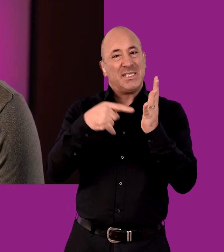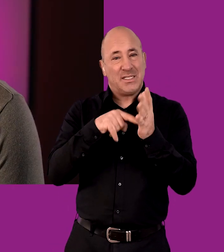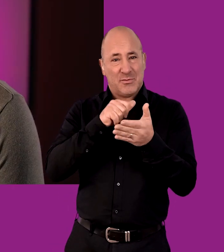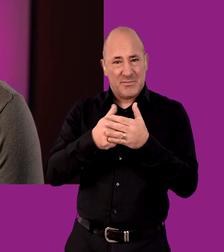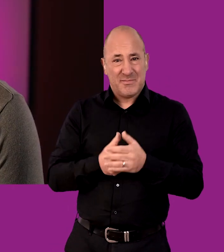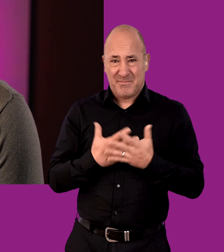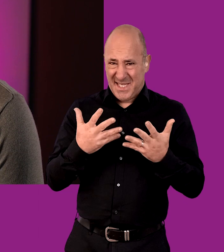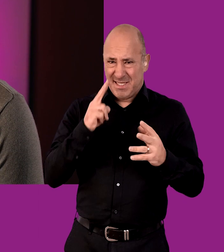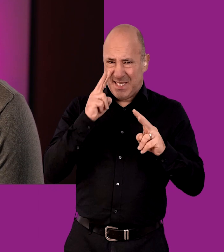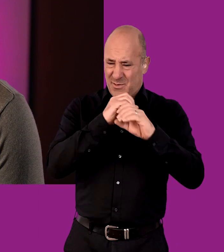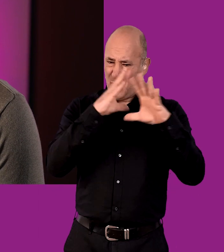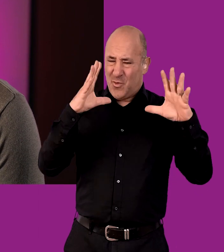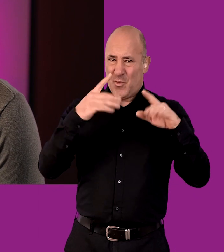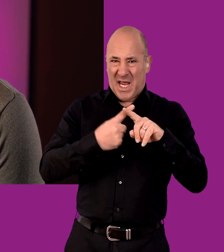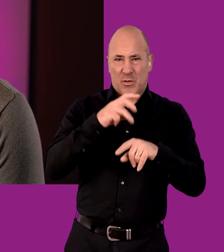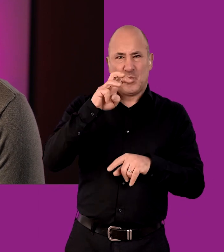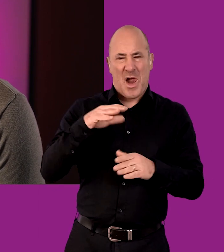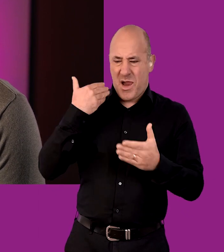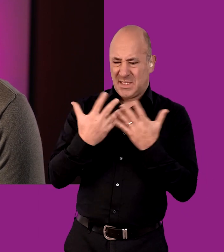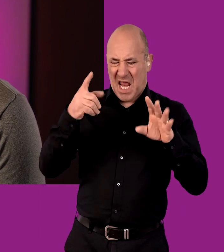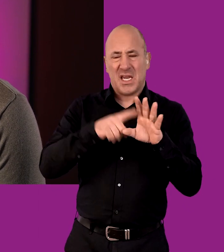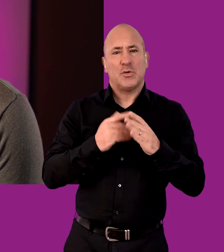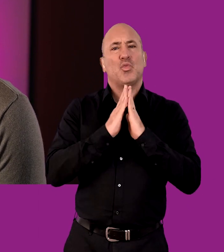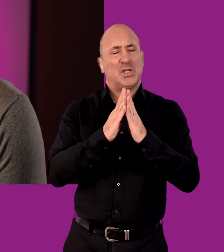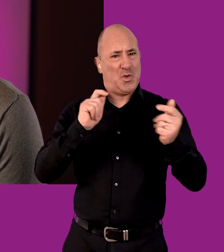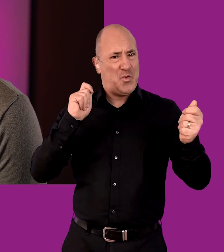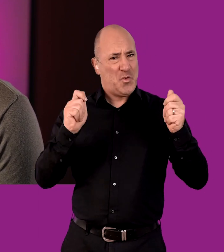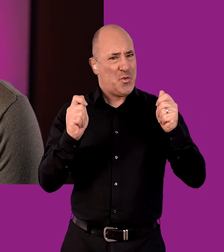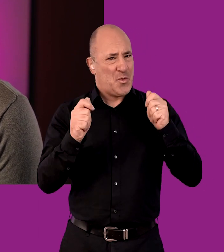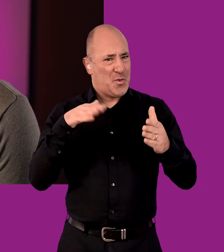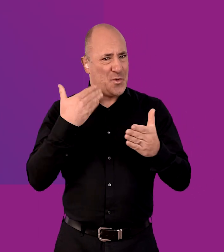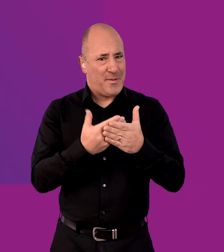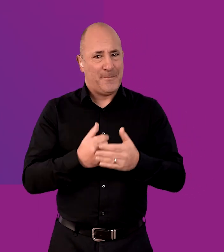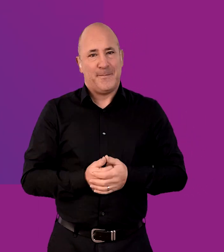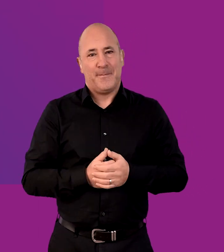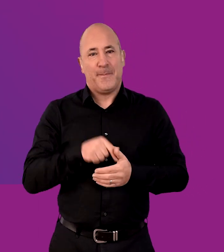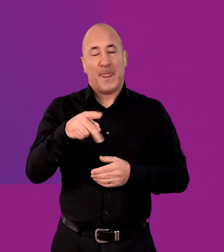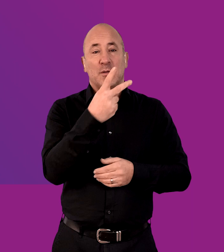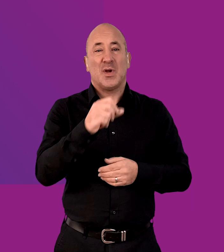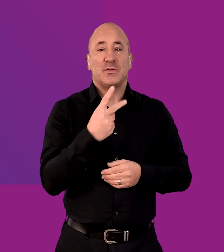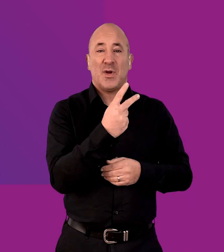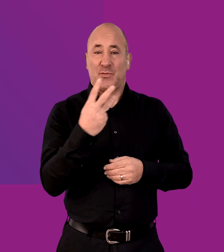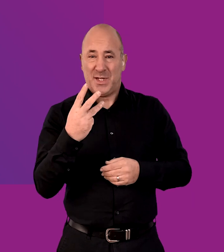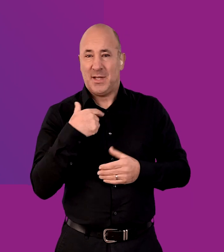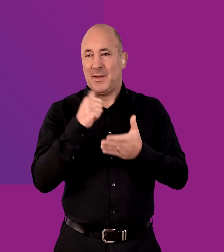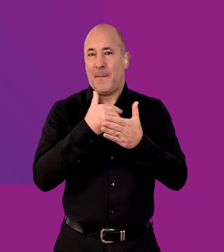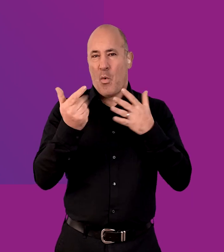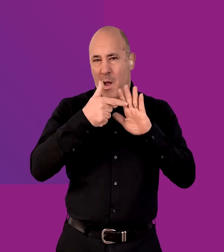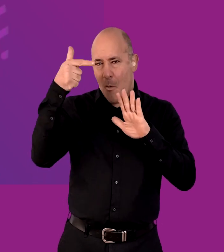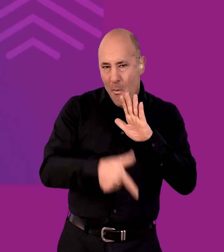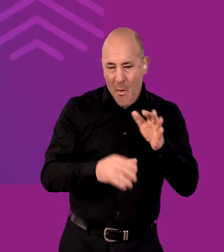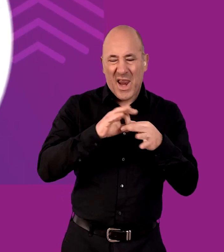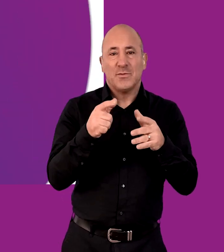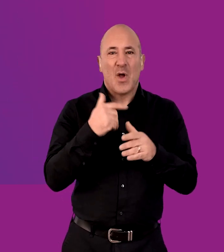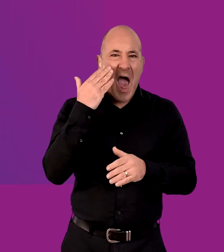This shows the changing picture of religion in England and Wales over the last 10 years. In 2023, we'll be publishing more